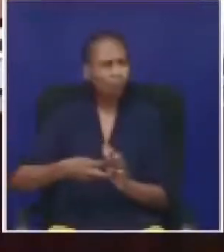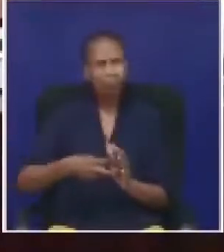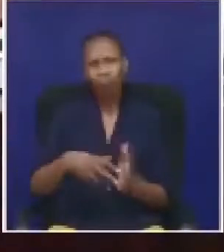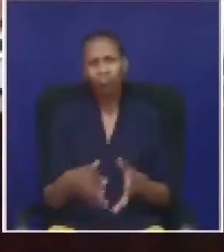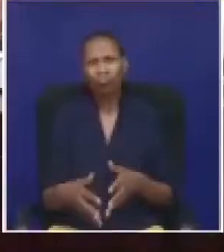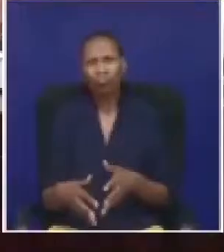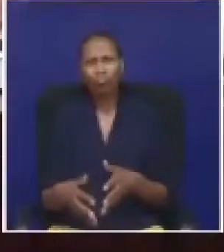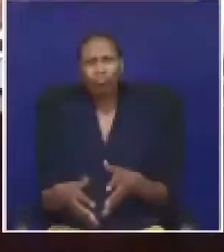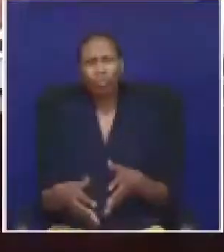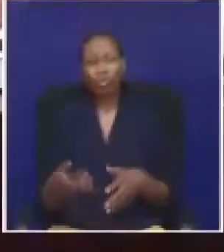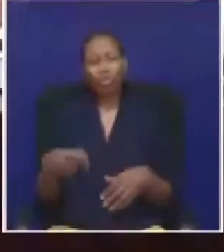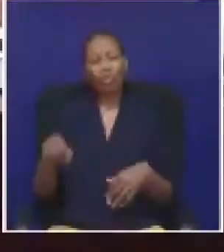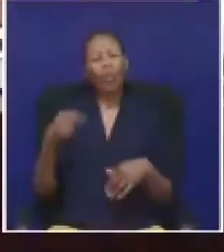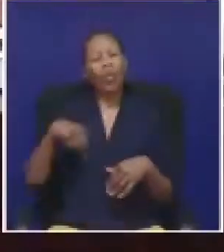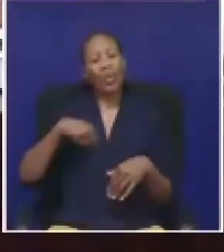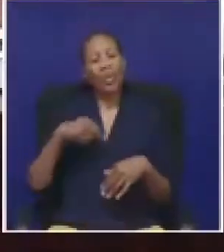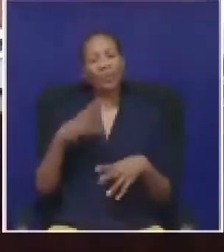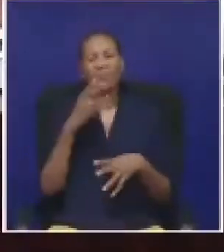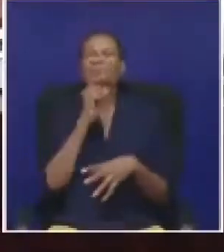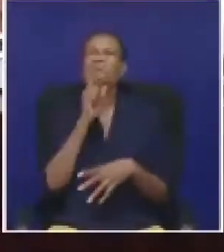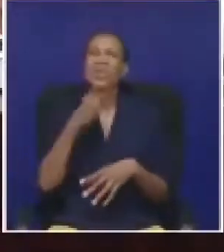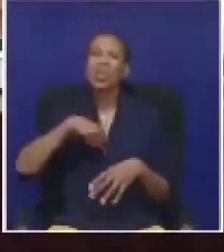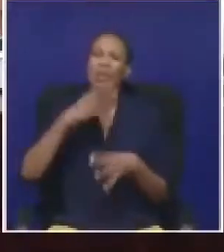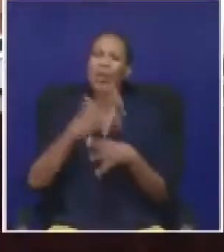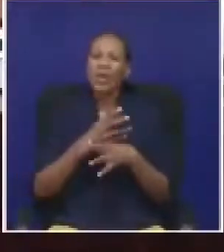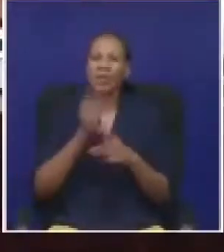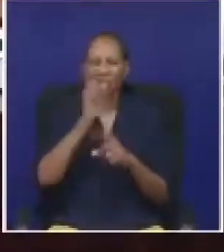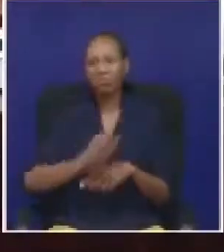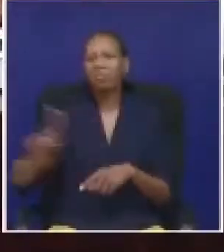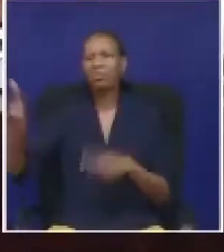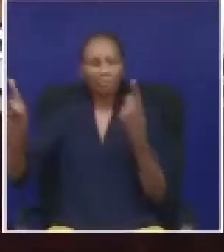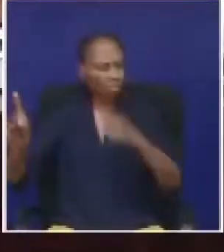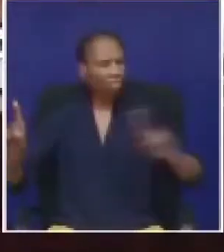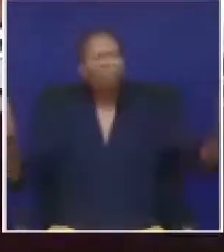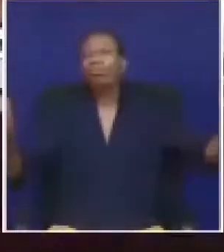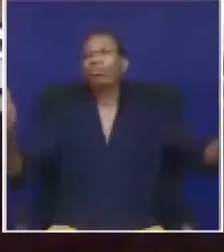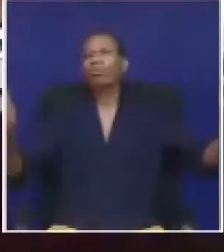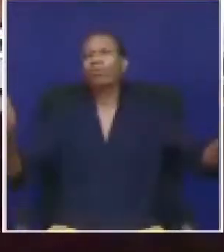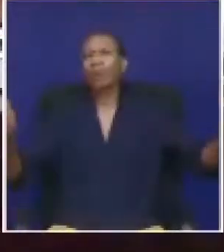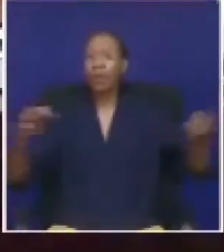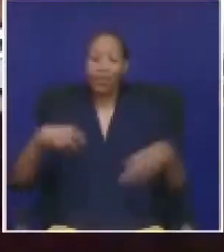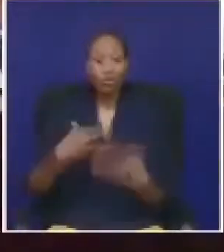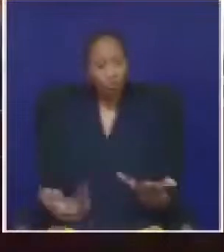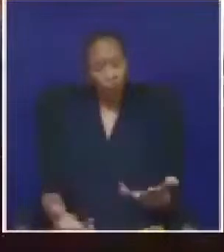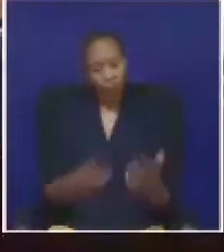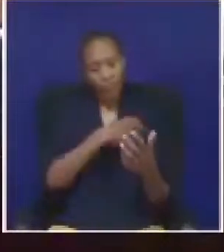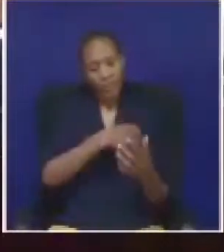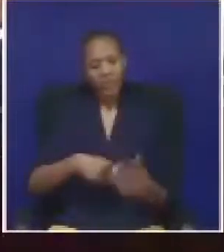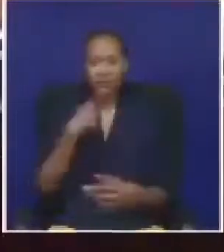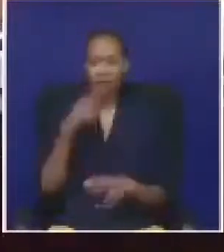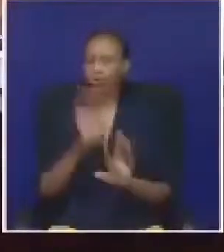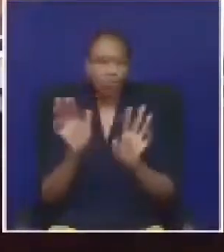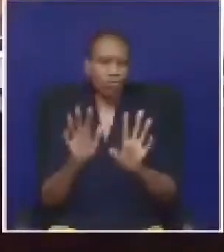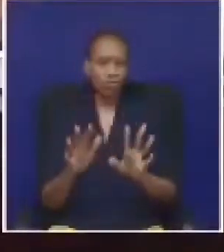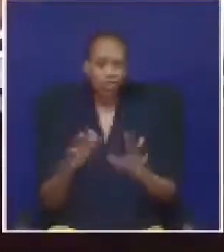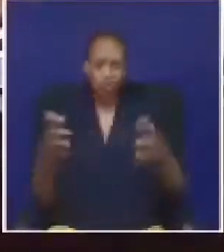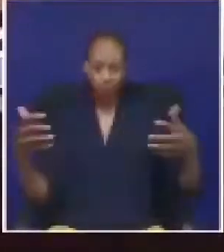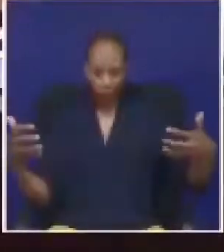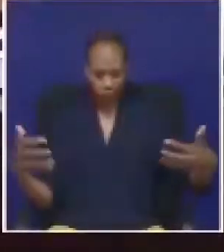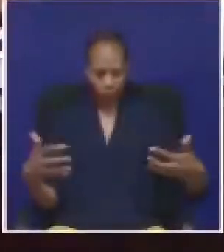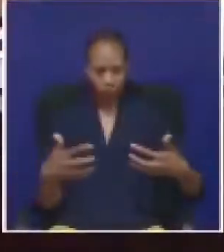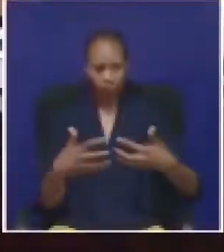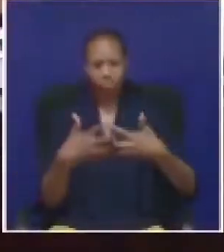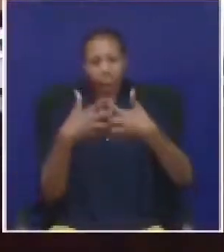So we were working in silos. So the president said, no, let's align. Let's make sure